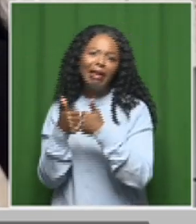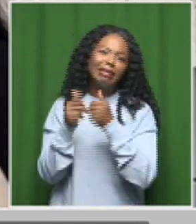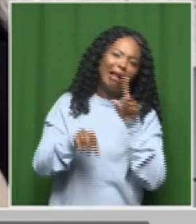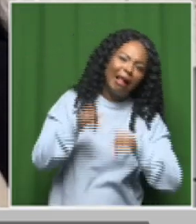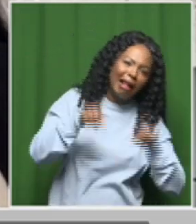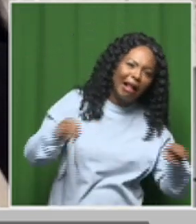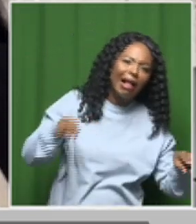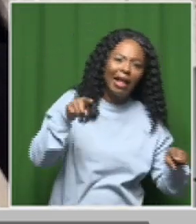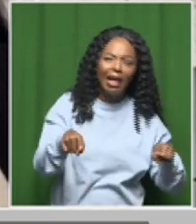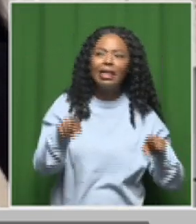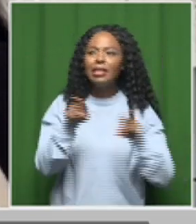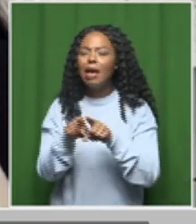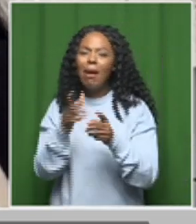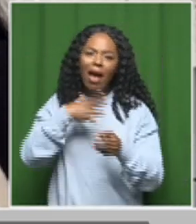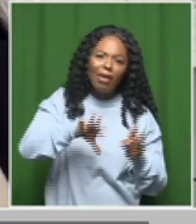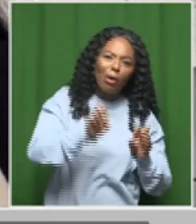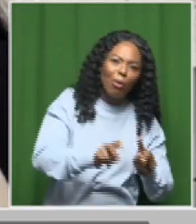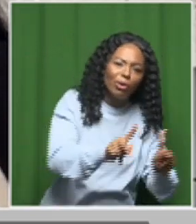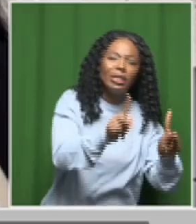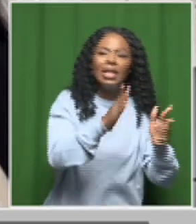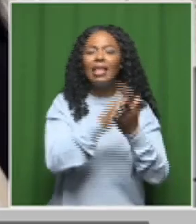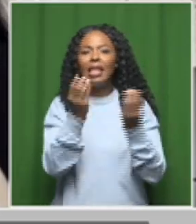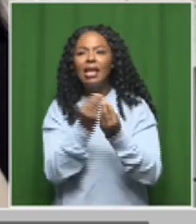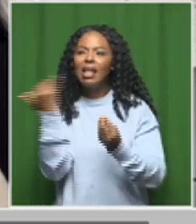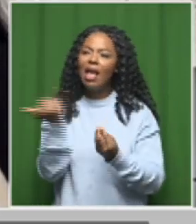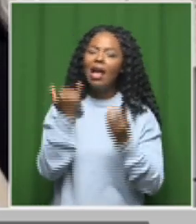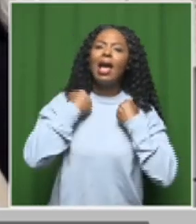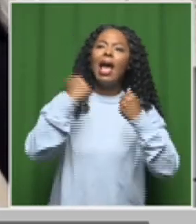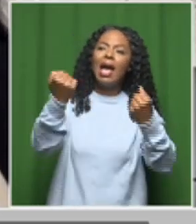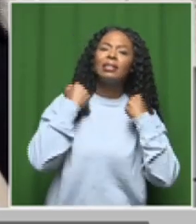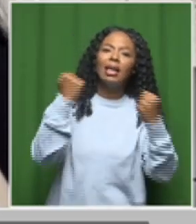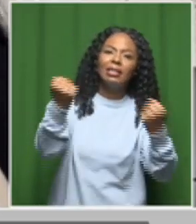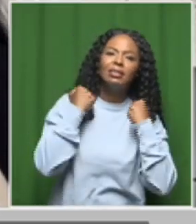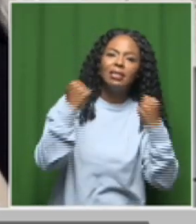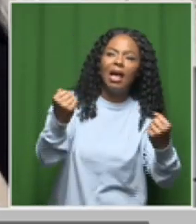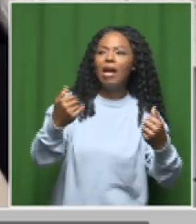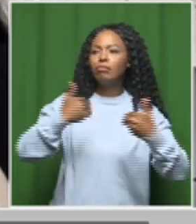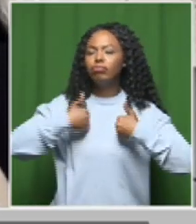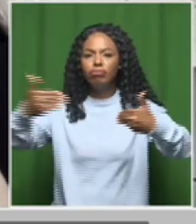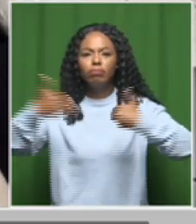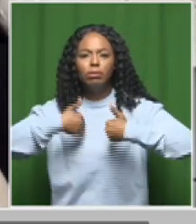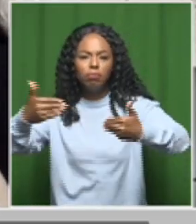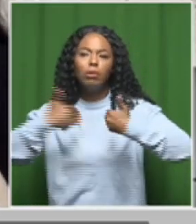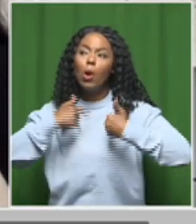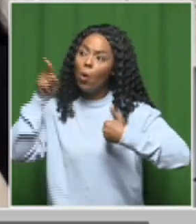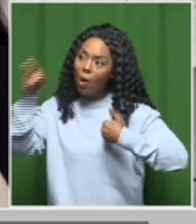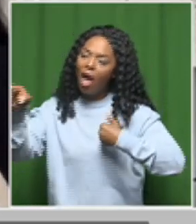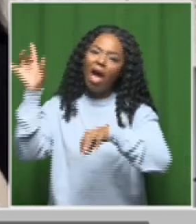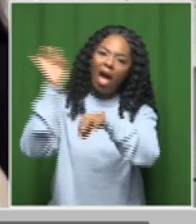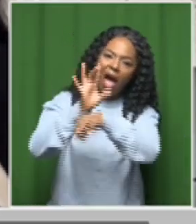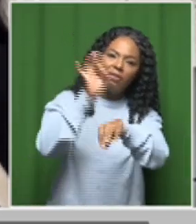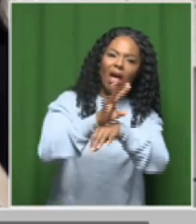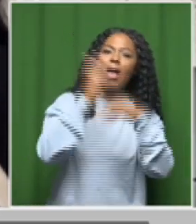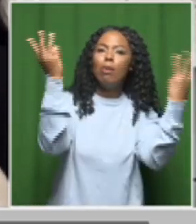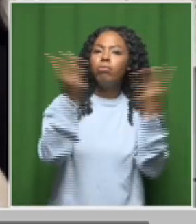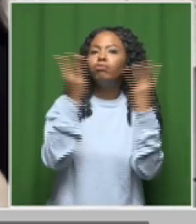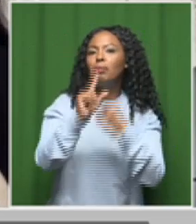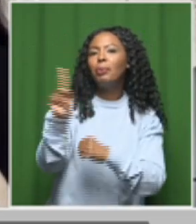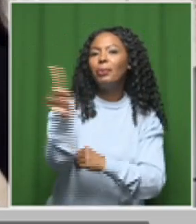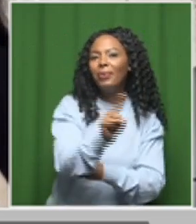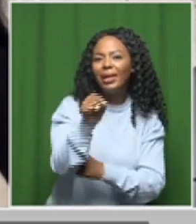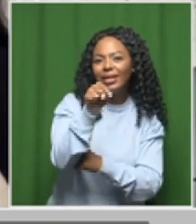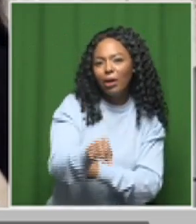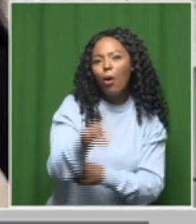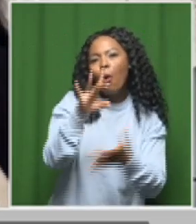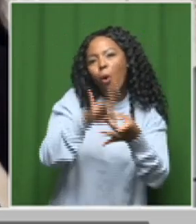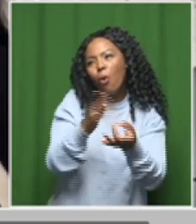opportunities that exist for things like exercise, you know, what sort of advice would you give to people at home who may